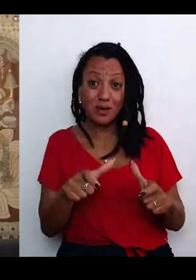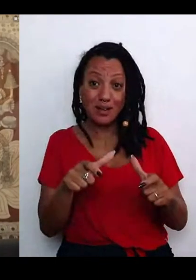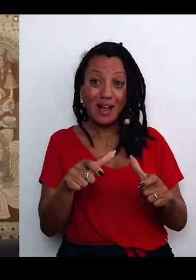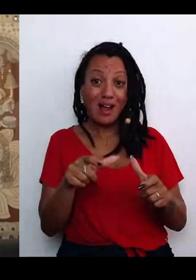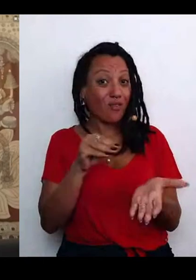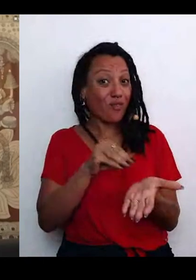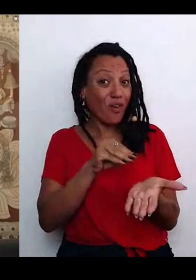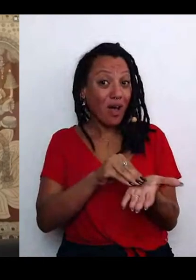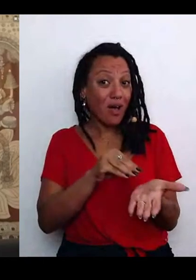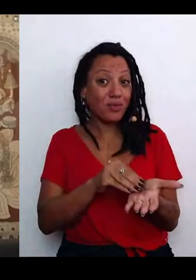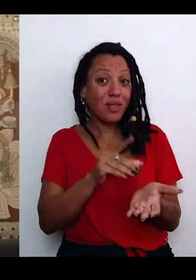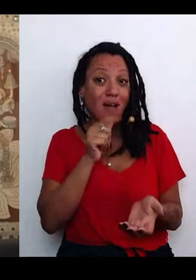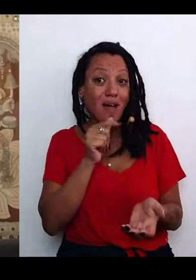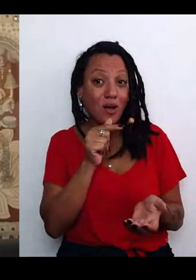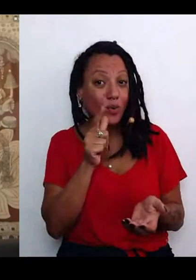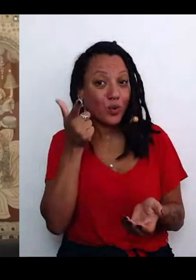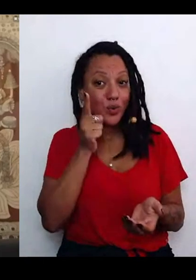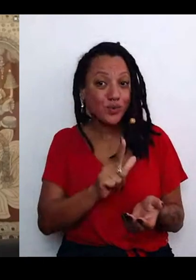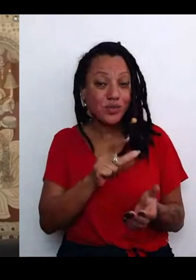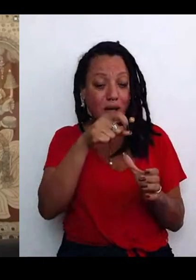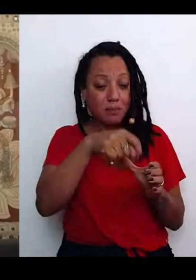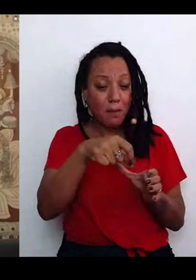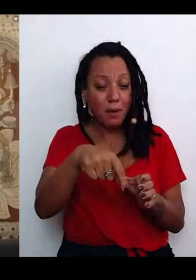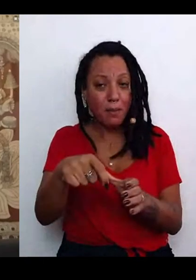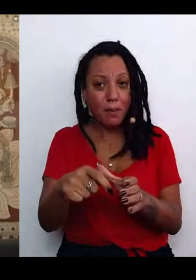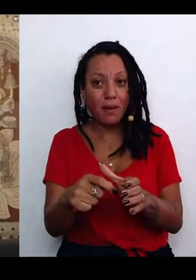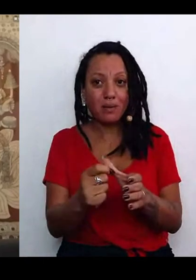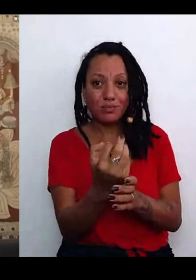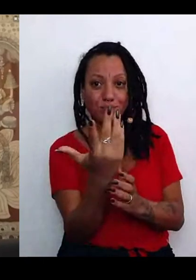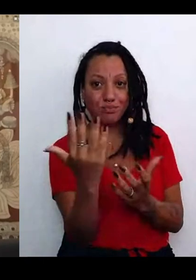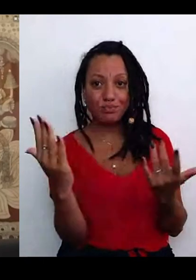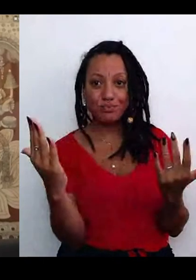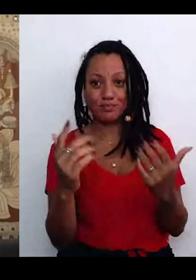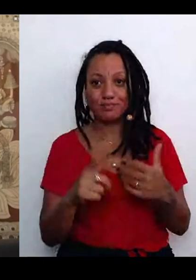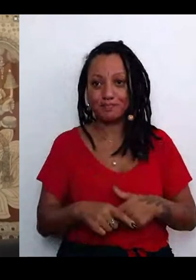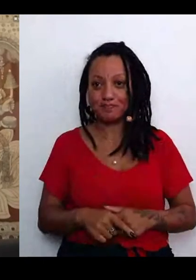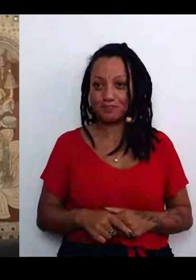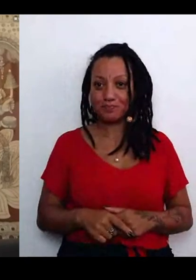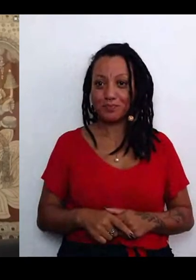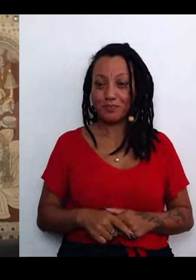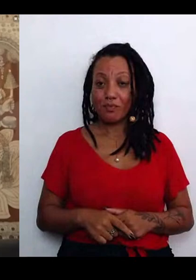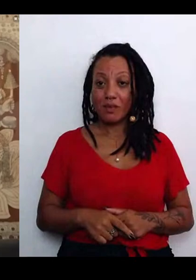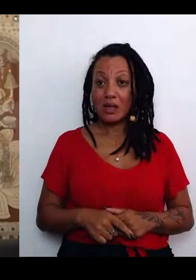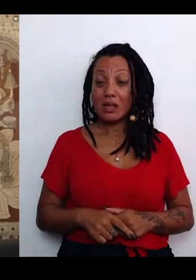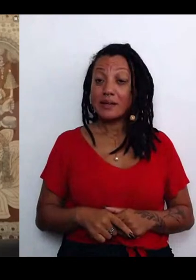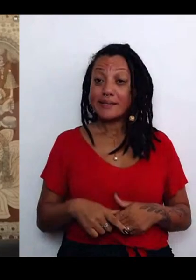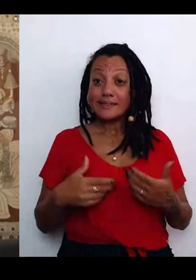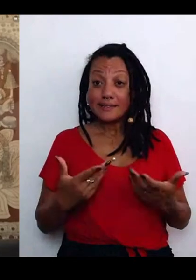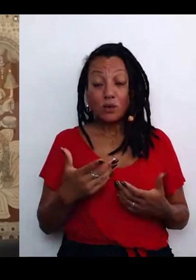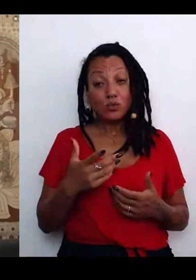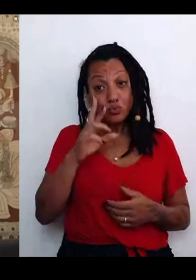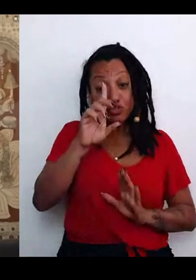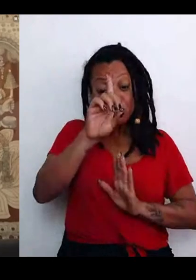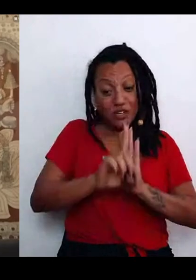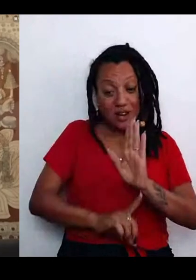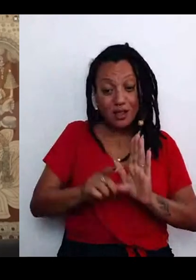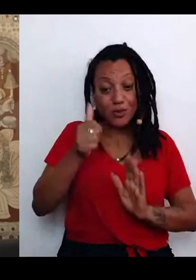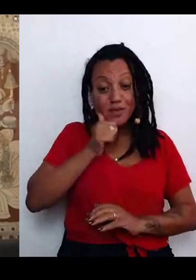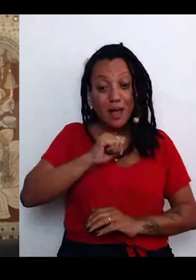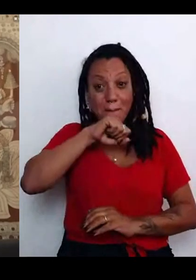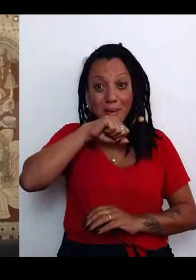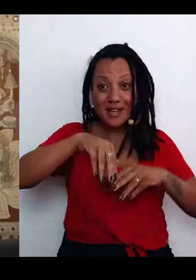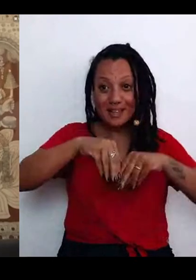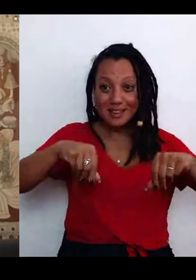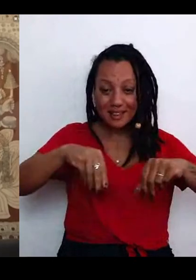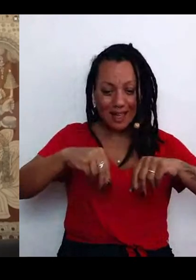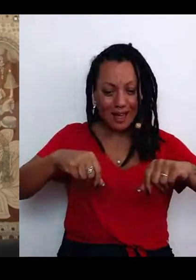the rights of women and the rights of the land and rights of Mother Earth have to be respected recognized protected and all the